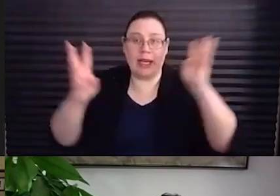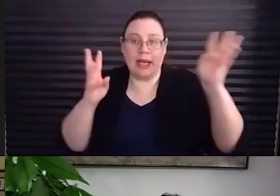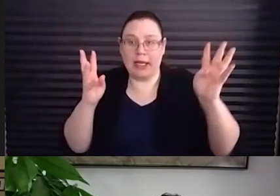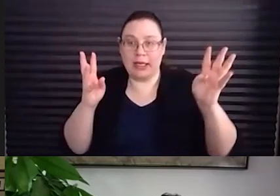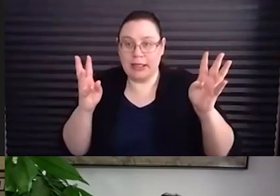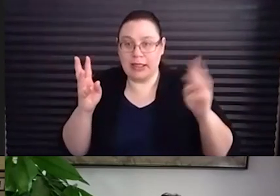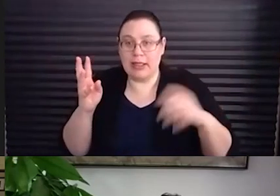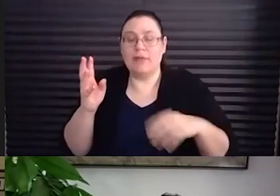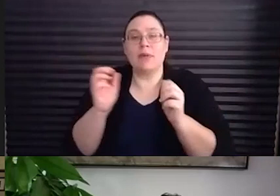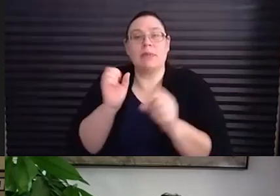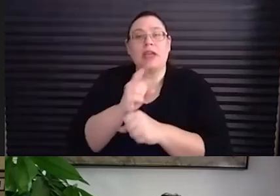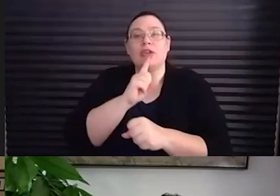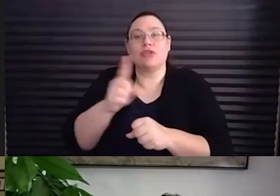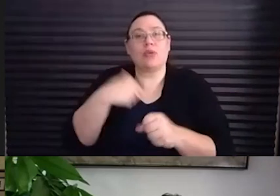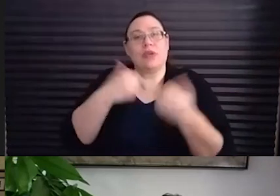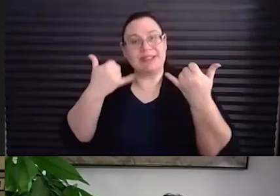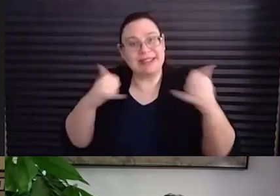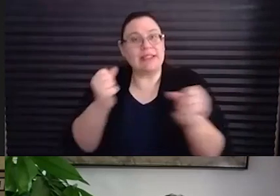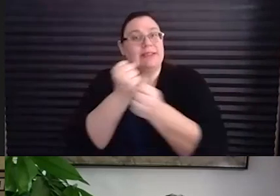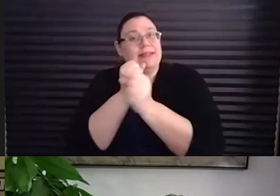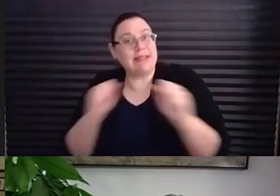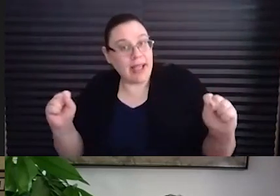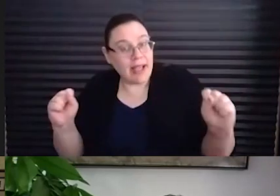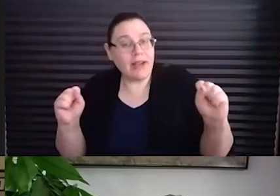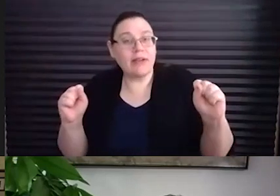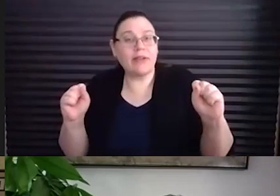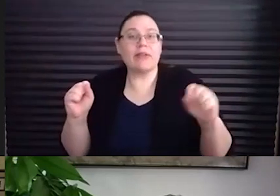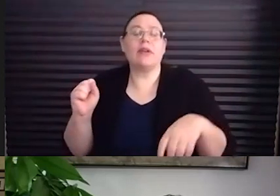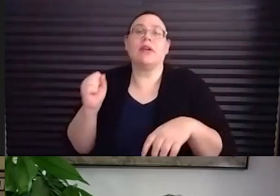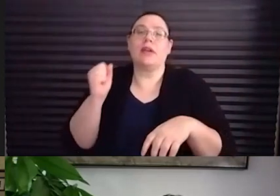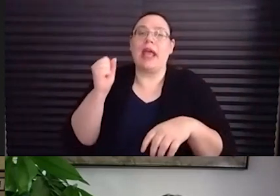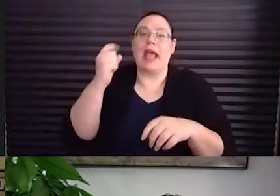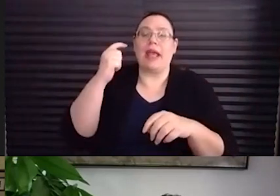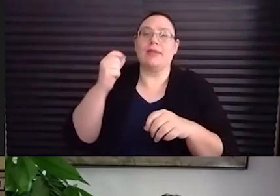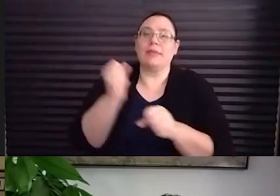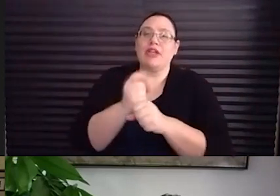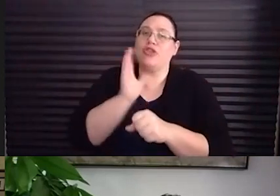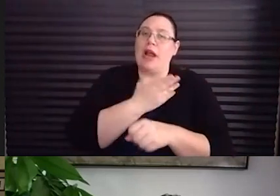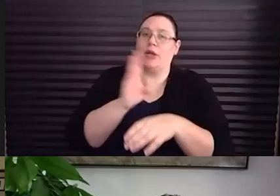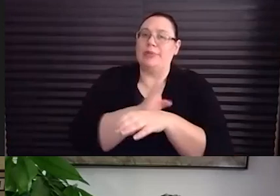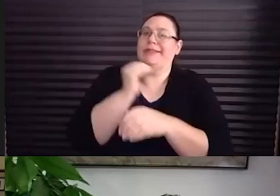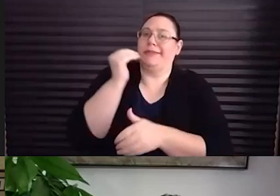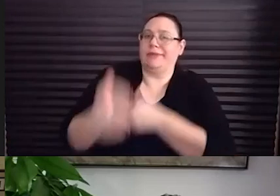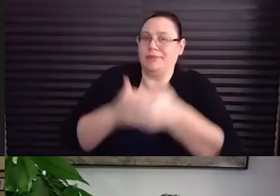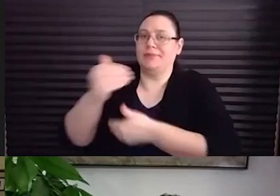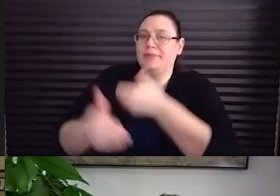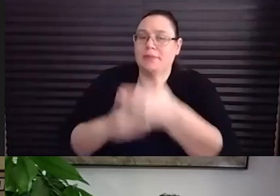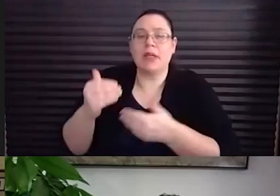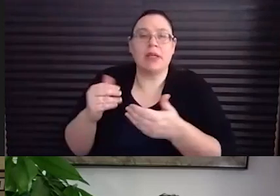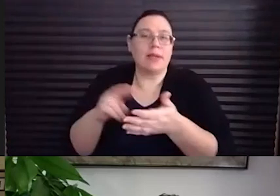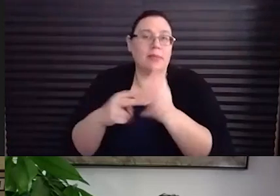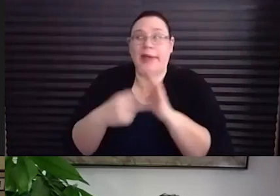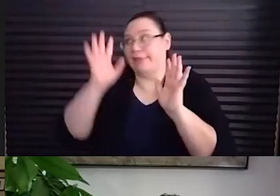making sure that we're still staying safe, but then also keeping our business alive. And so that meant like